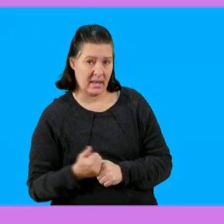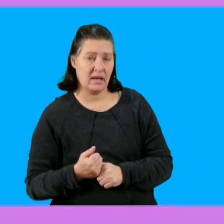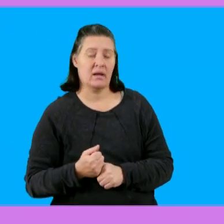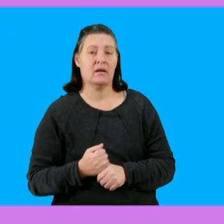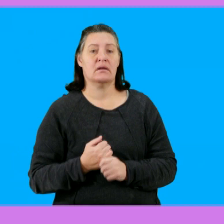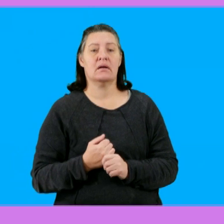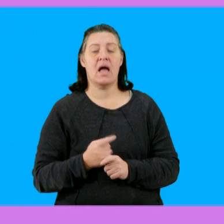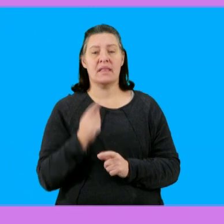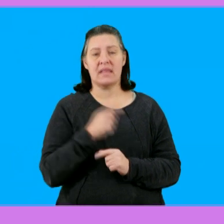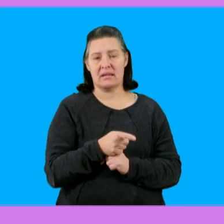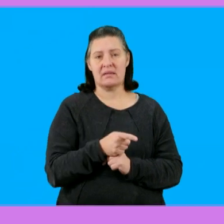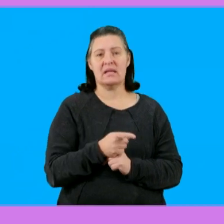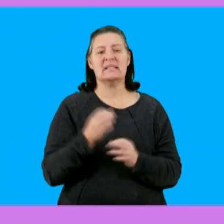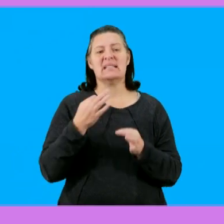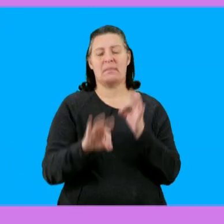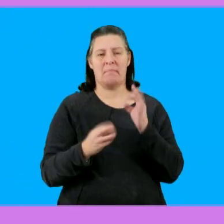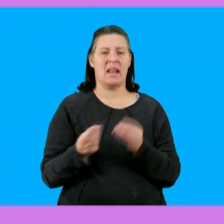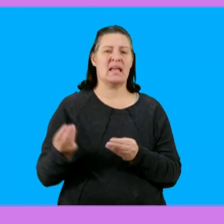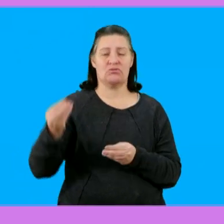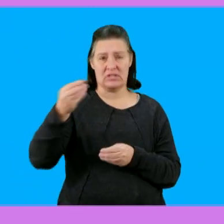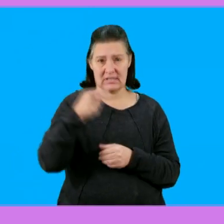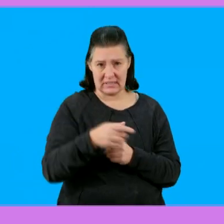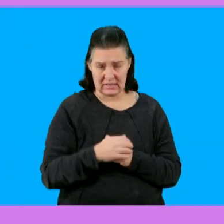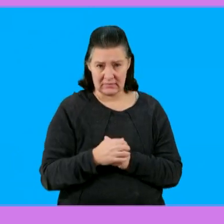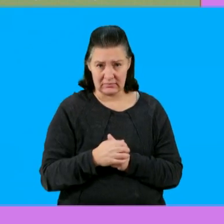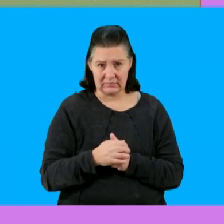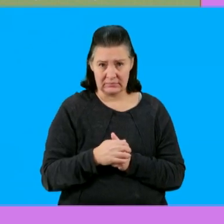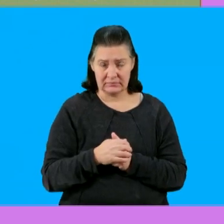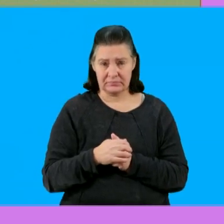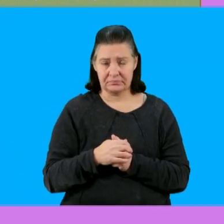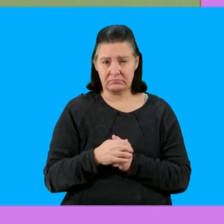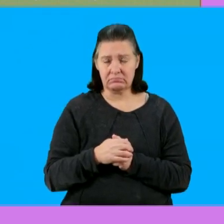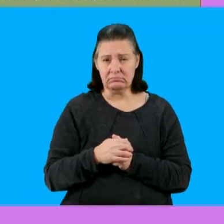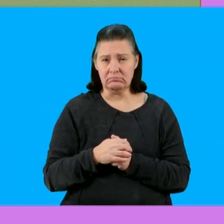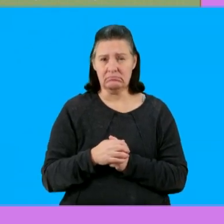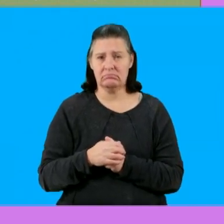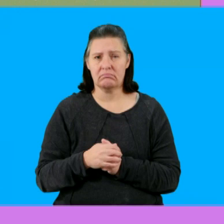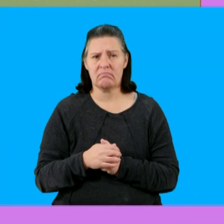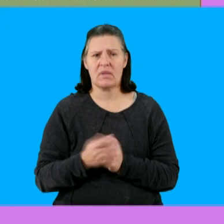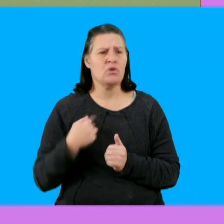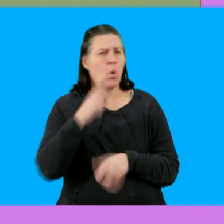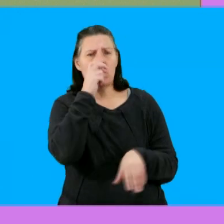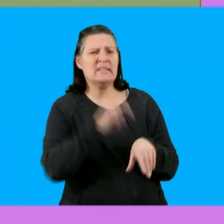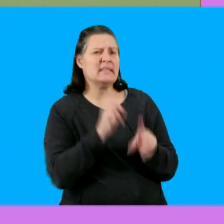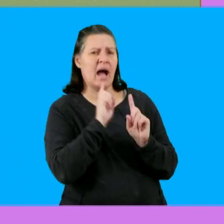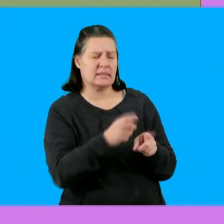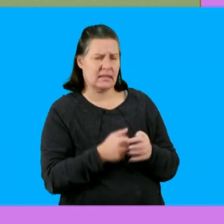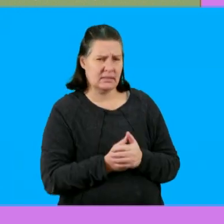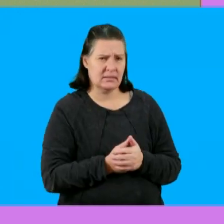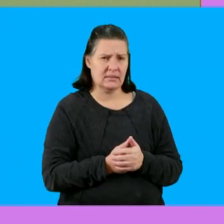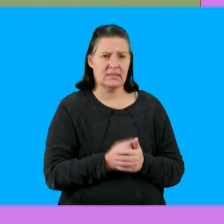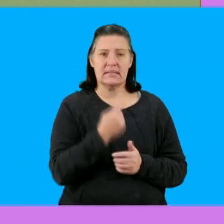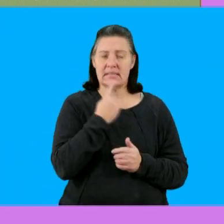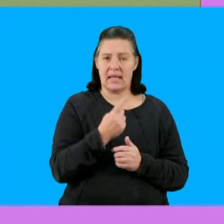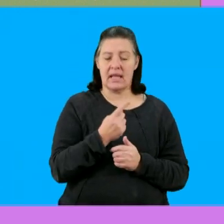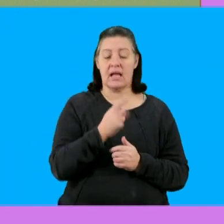annum simple interest. Okay, so there's our scenario. So now, what is it that we need to answer here?